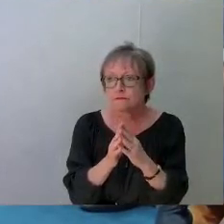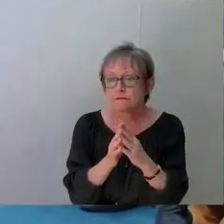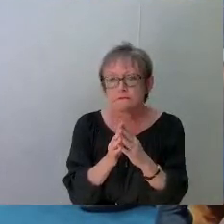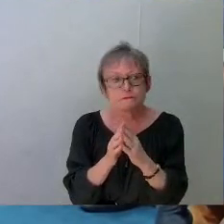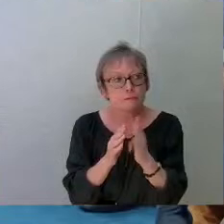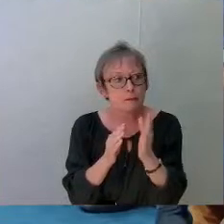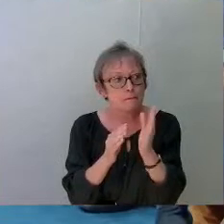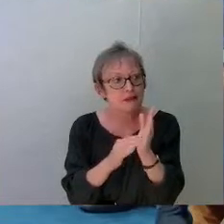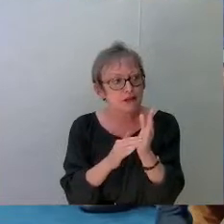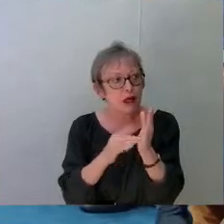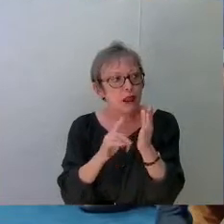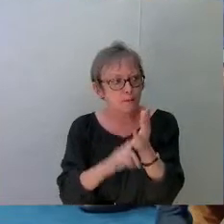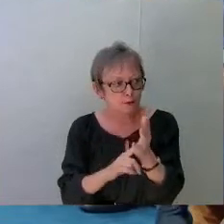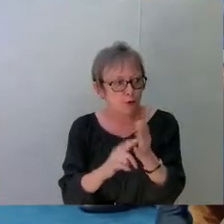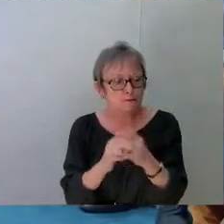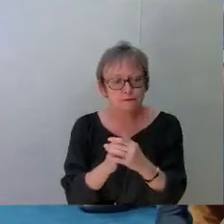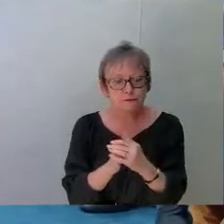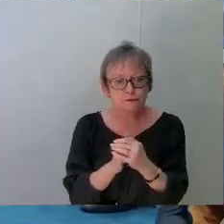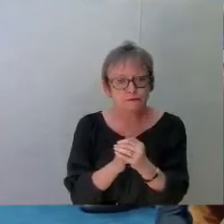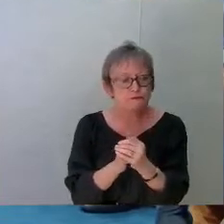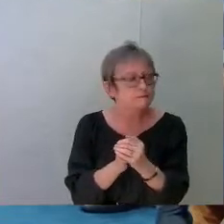Dikshia Lamsal.